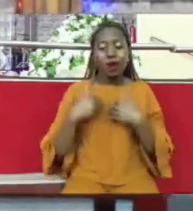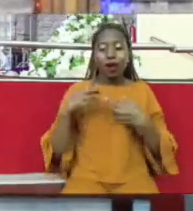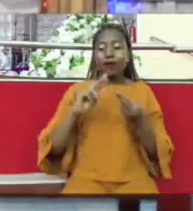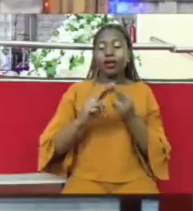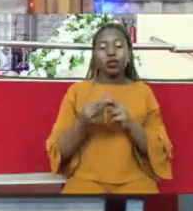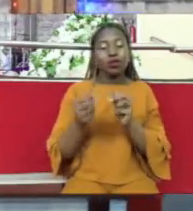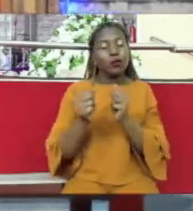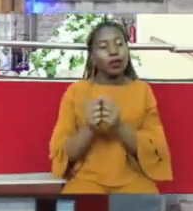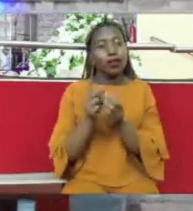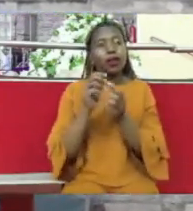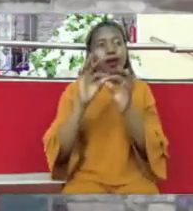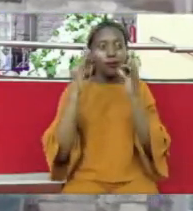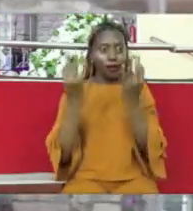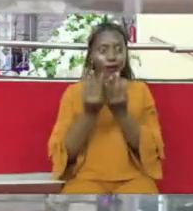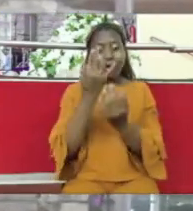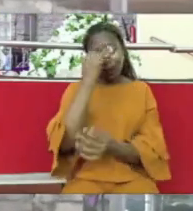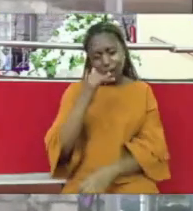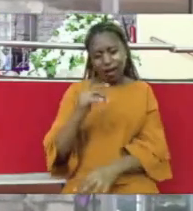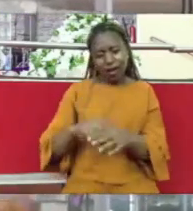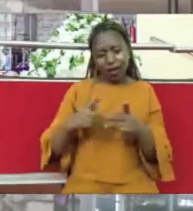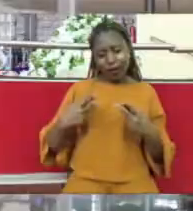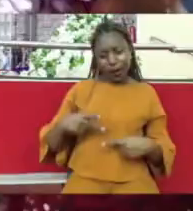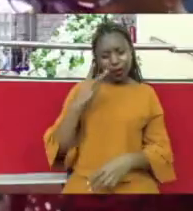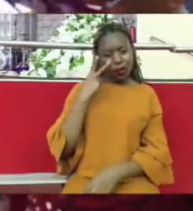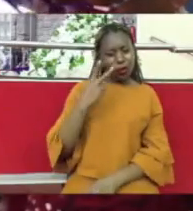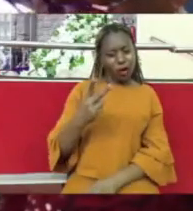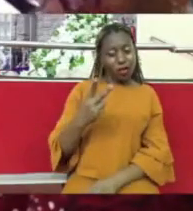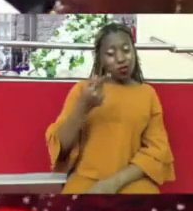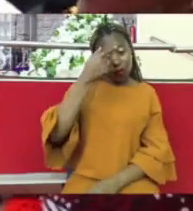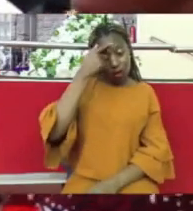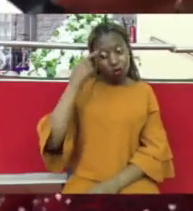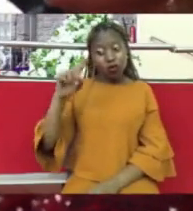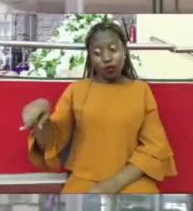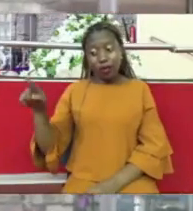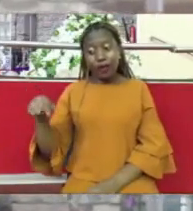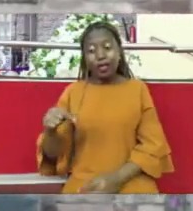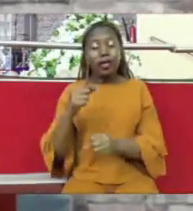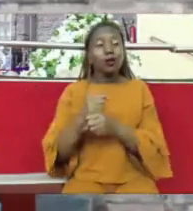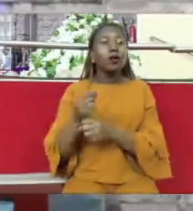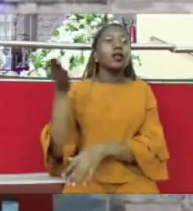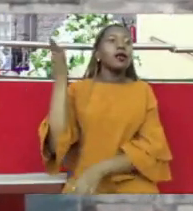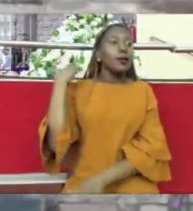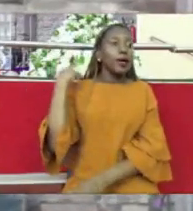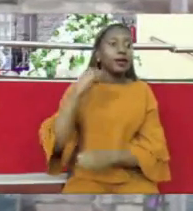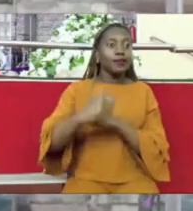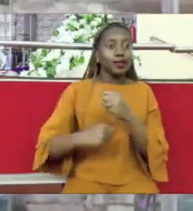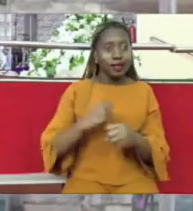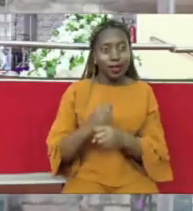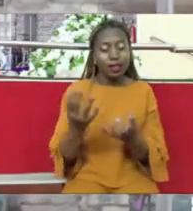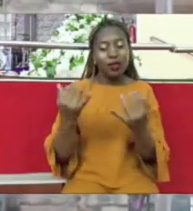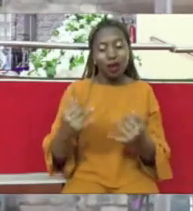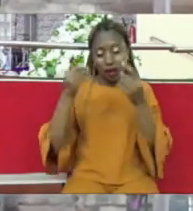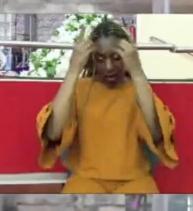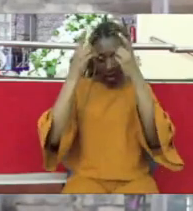because anytime that someone looks at you, because of a mistake that you did some years back, they have decided to identify